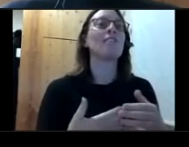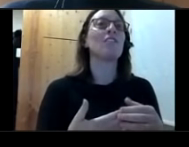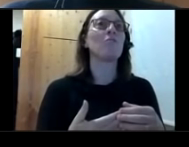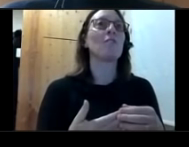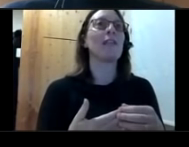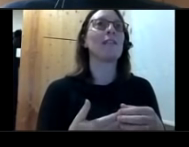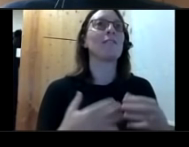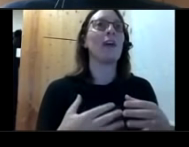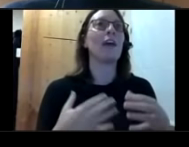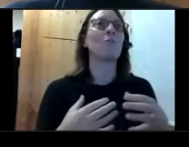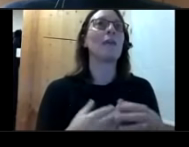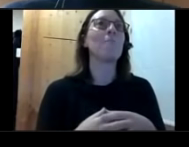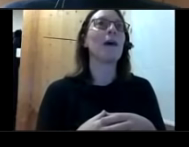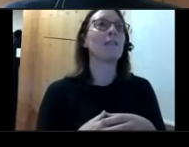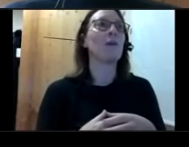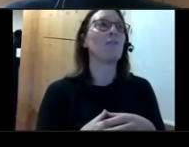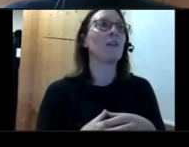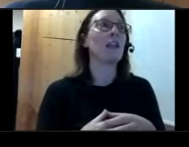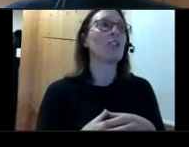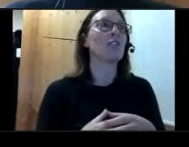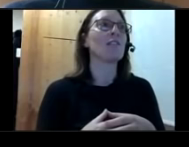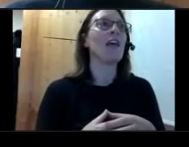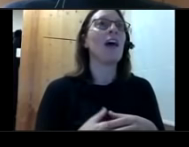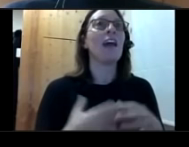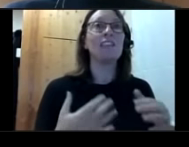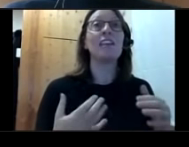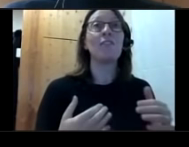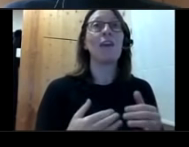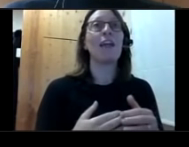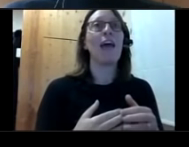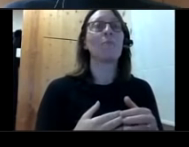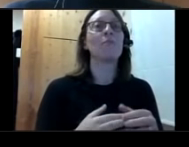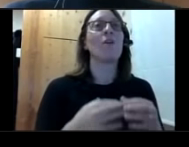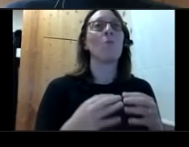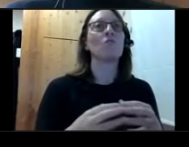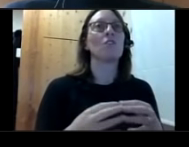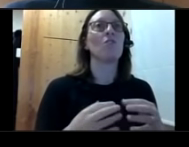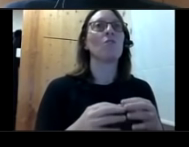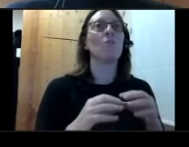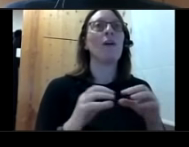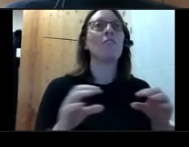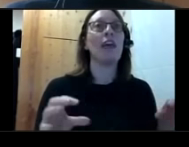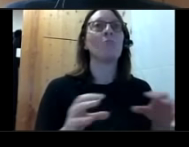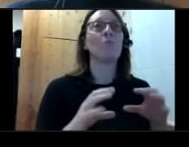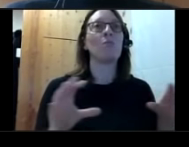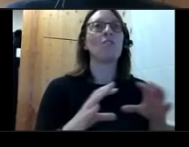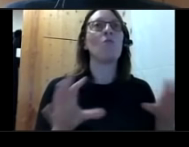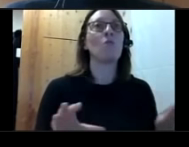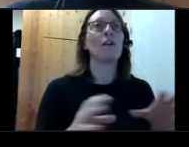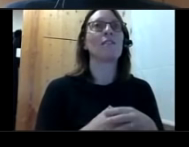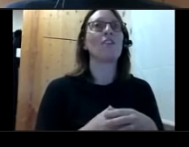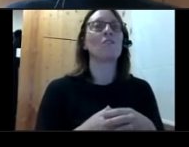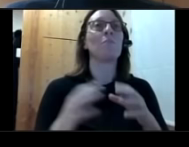lot of internal processes that could be impacted by these regulations. And identifying gaps. Where are the gaps within